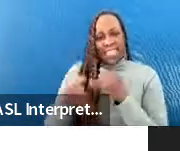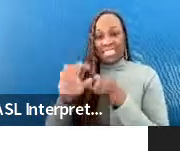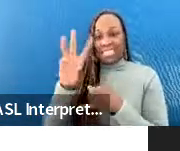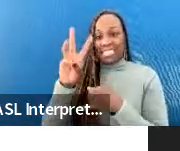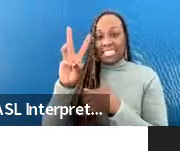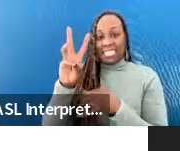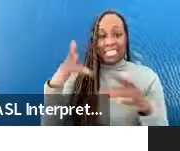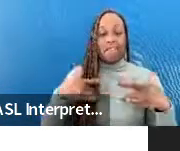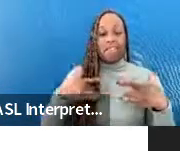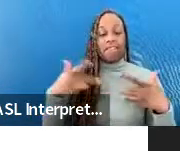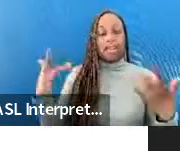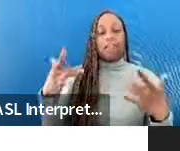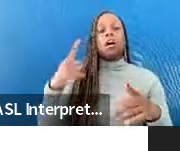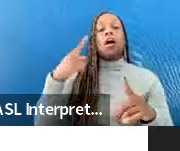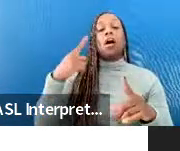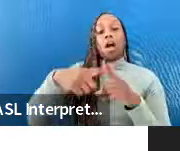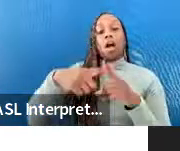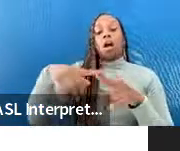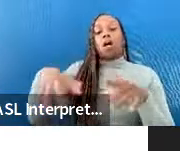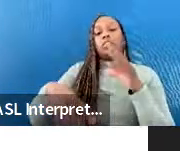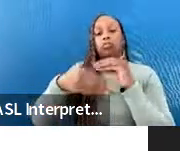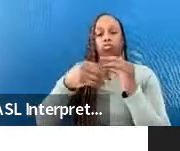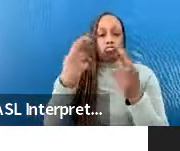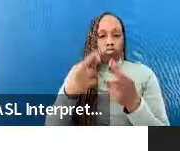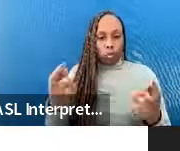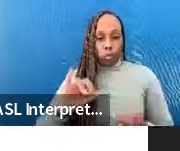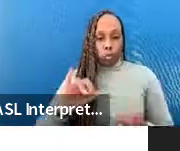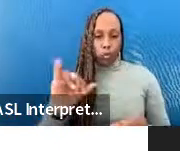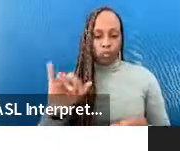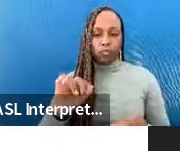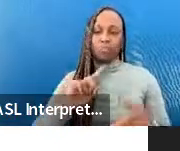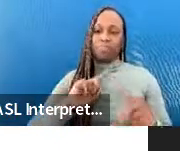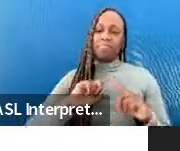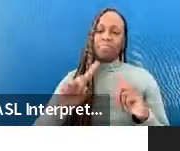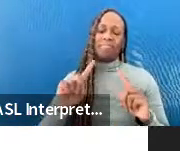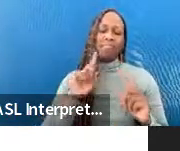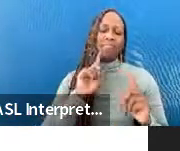some additional resources. But I'm